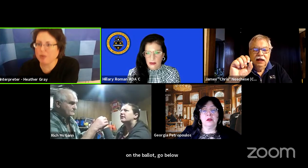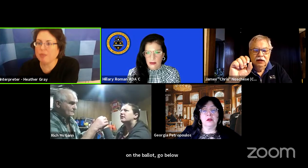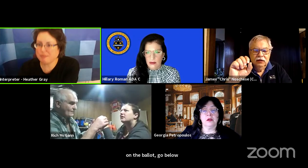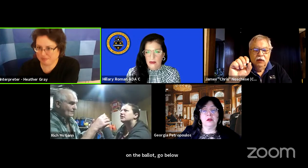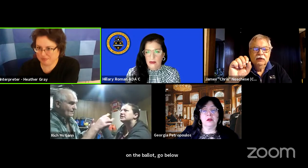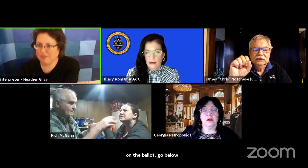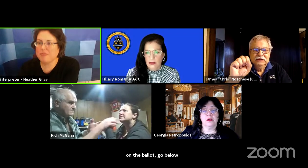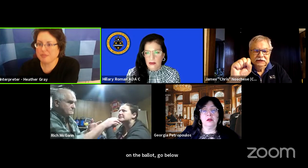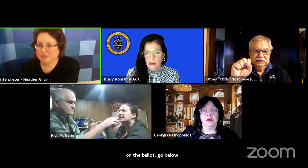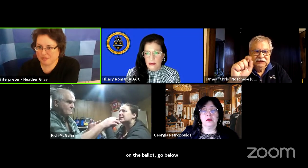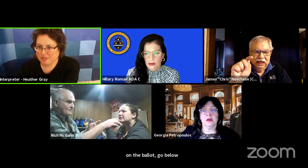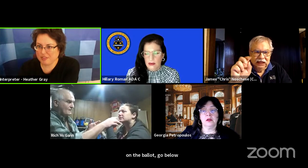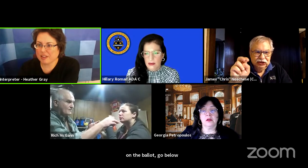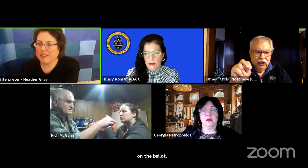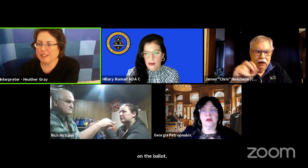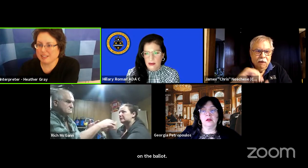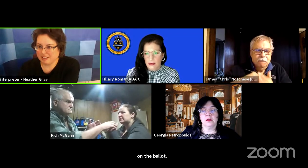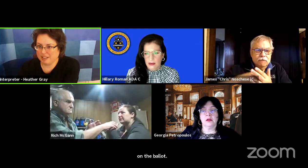Belasco